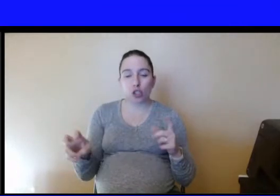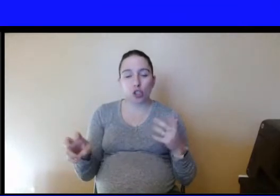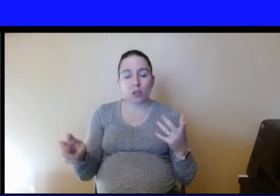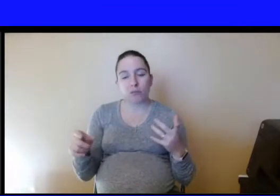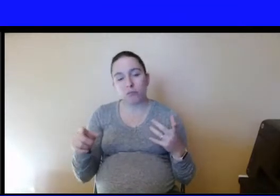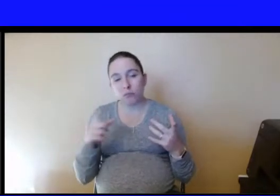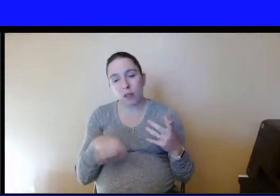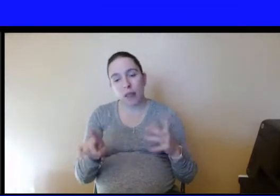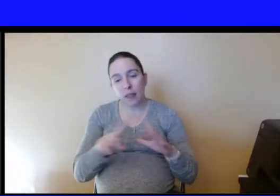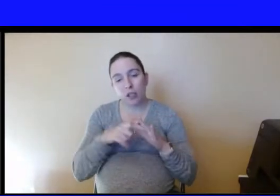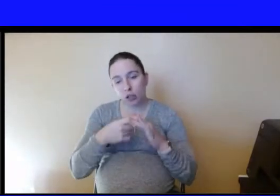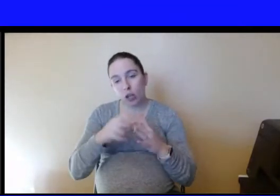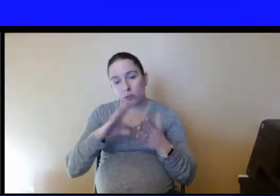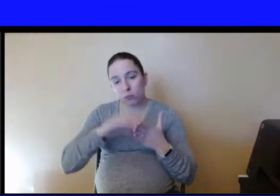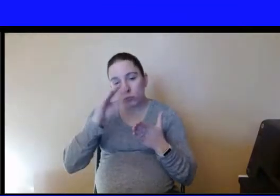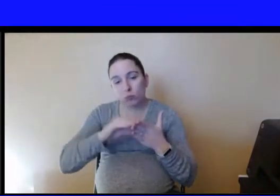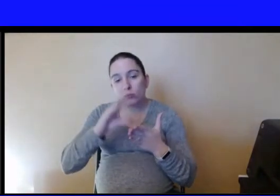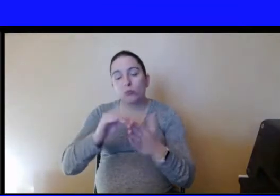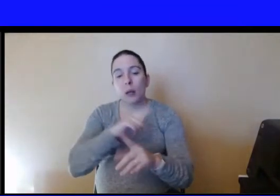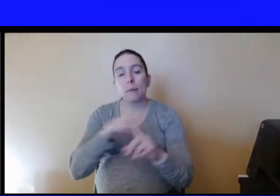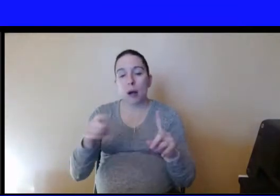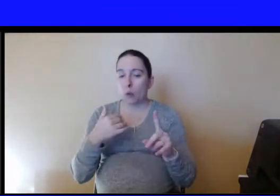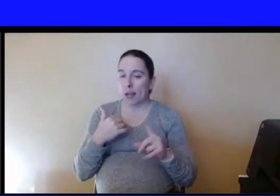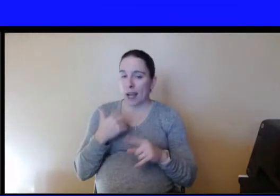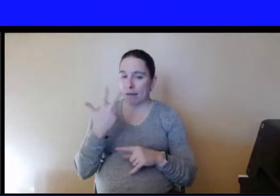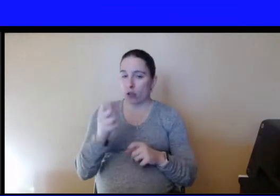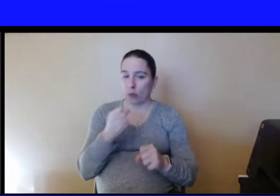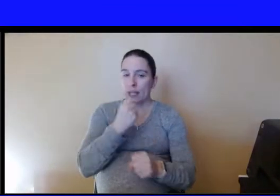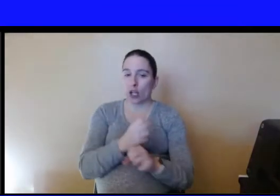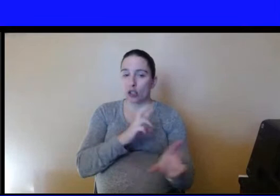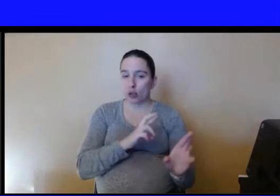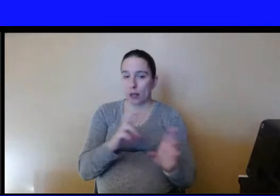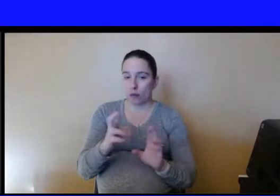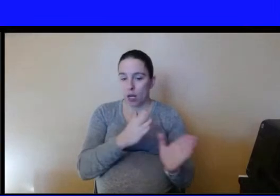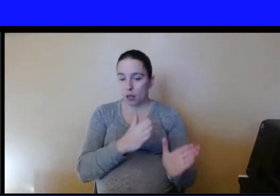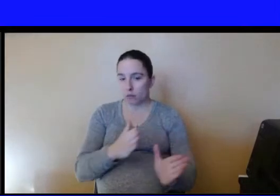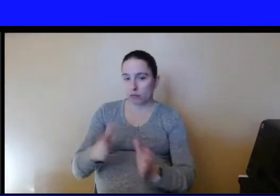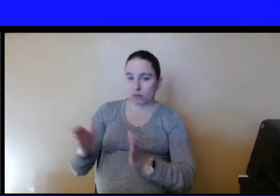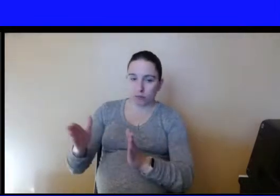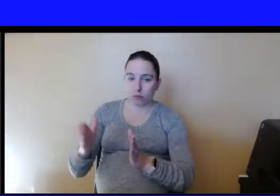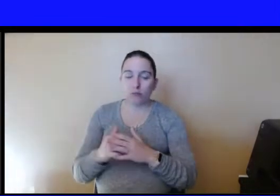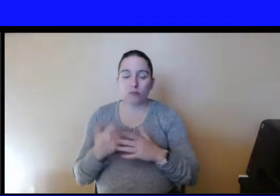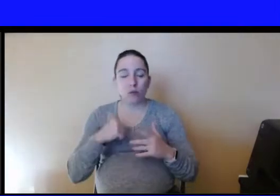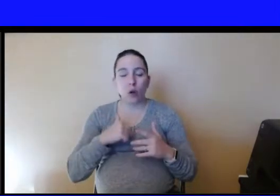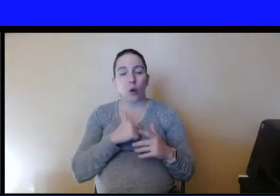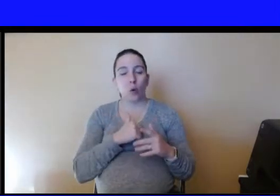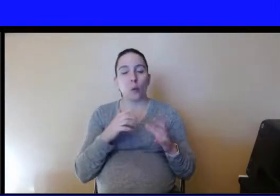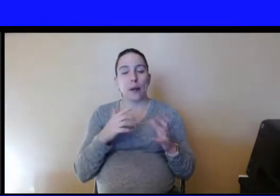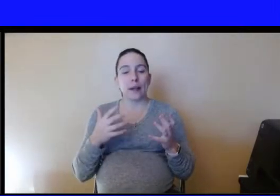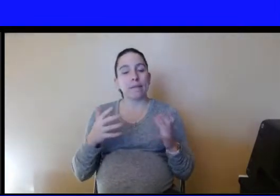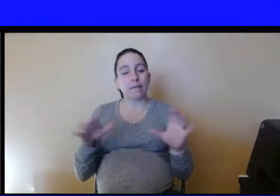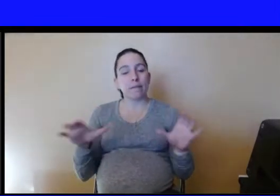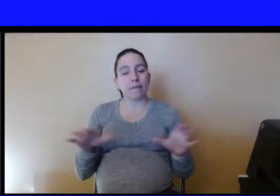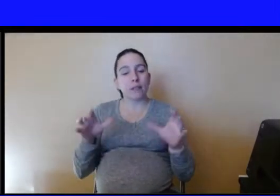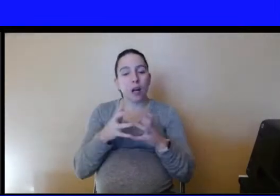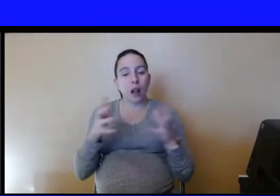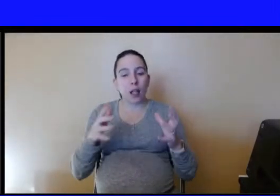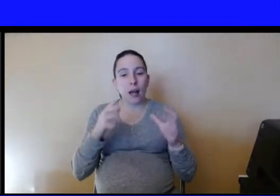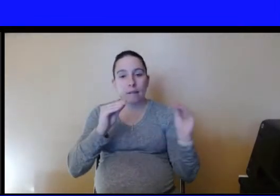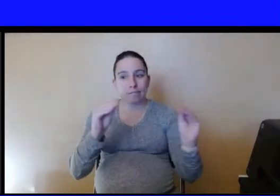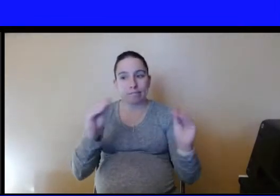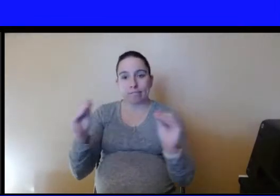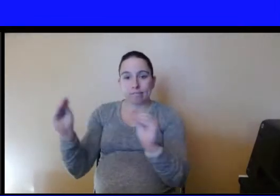the foster care system who does not have a PCP, we assign them to the centers of excellence at